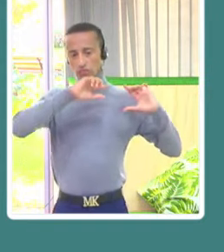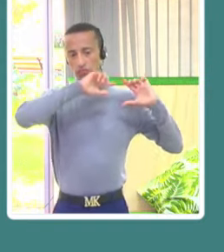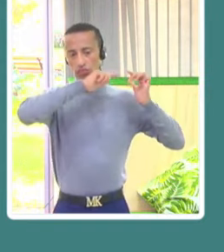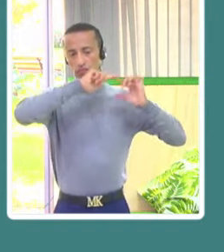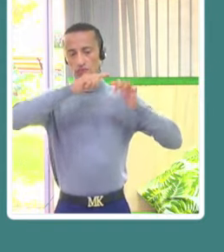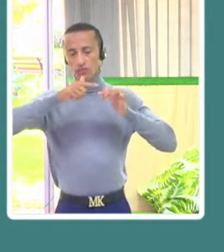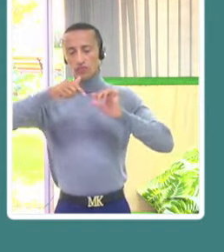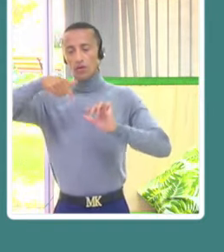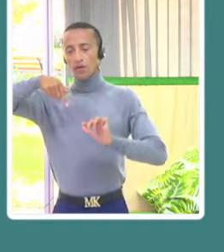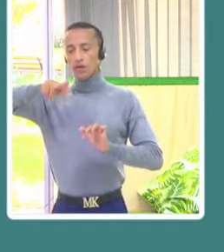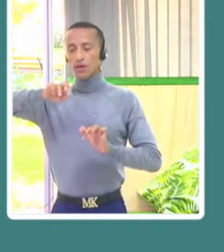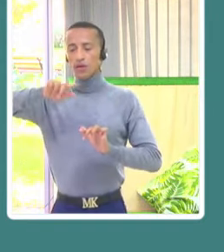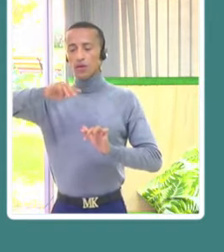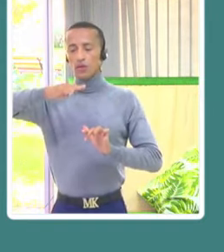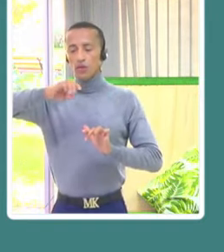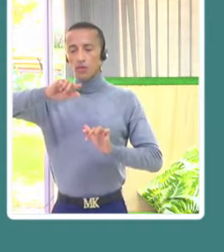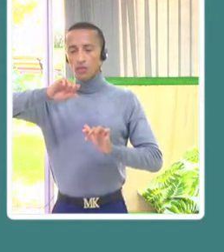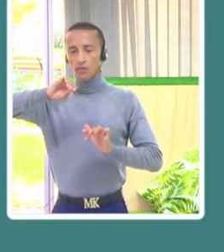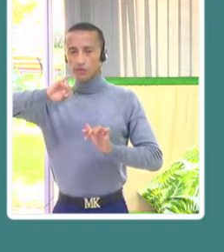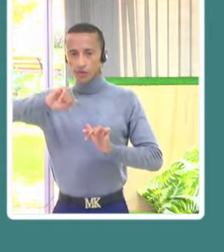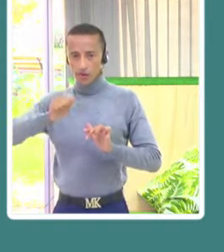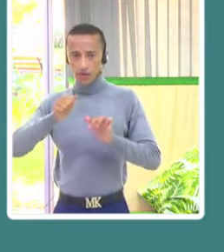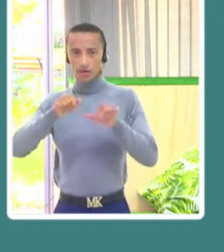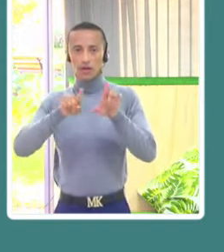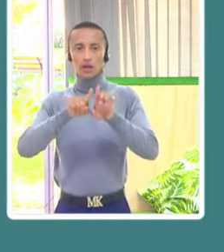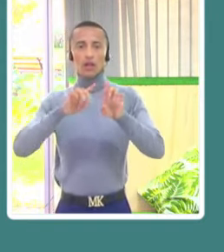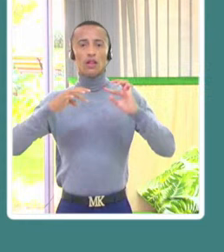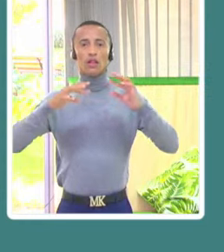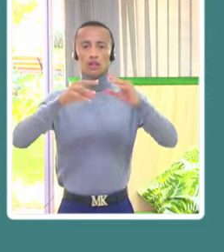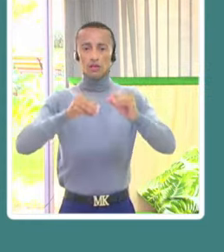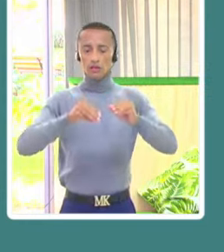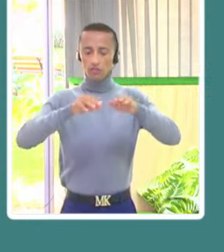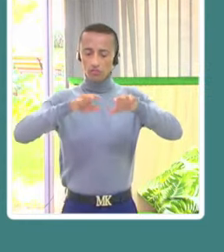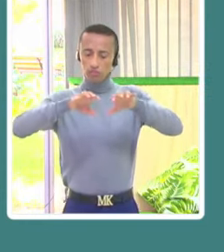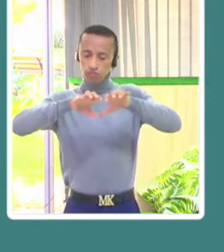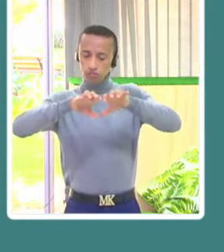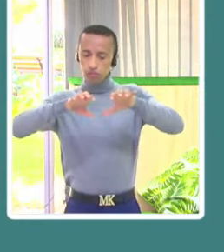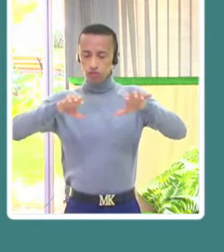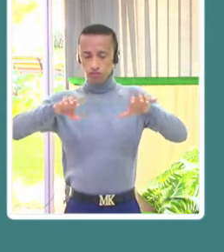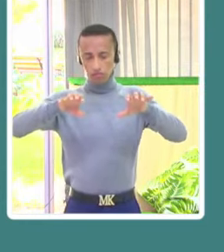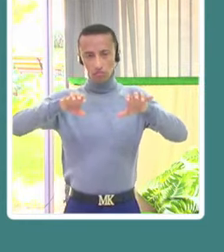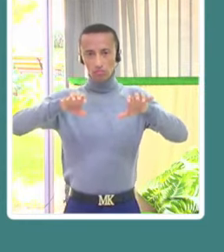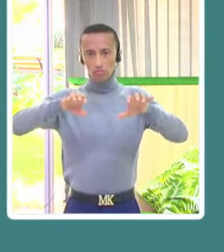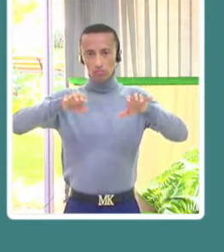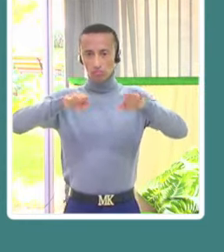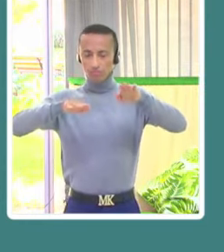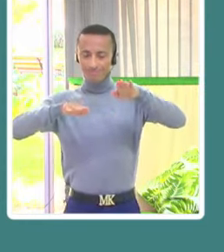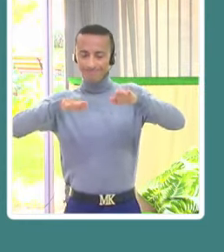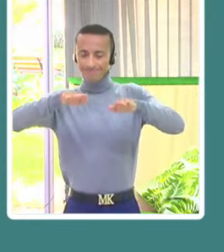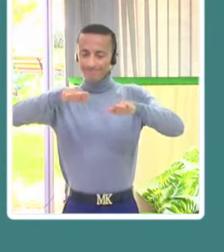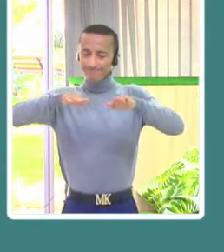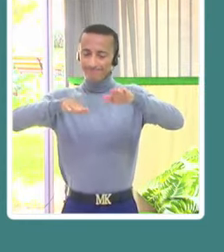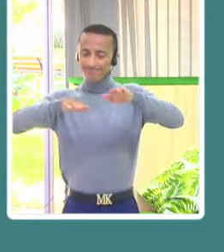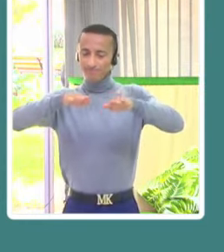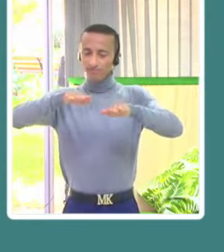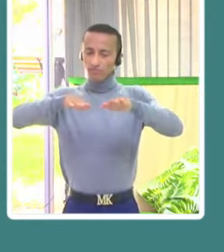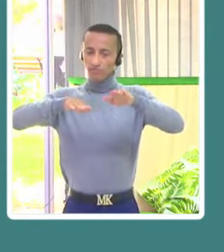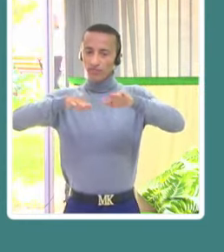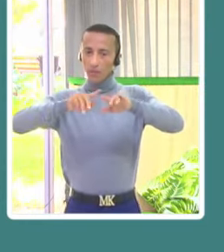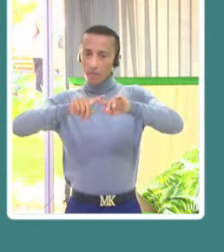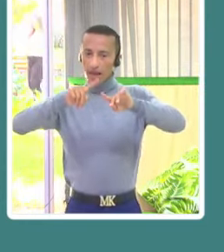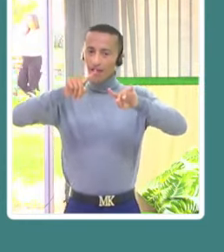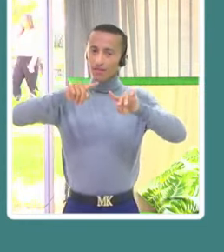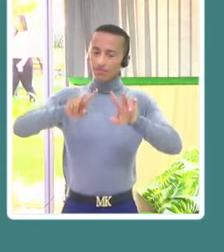are, you know, are disadvantaged, within that, you know, universe, there